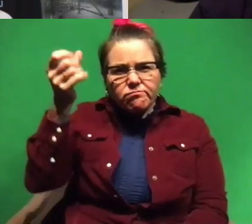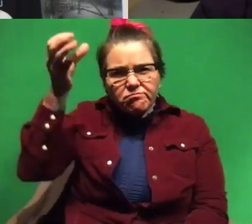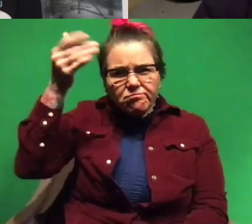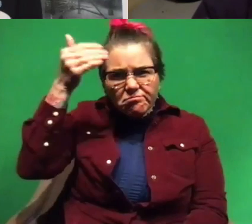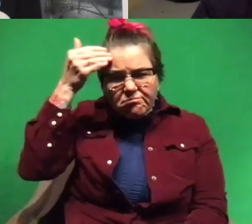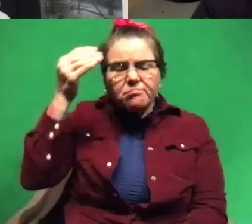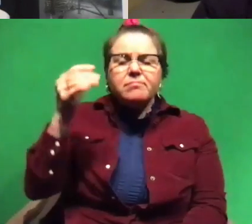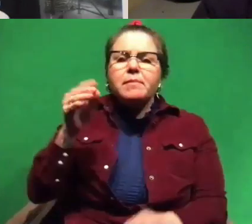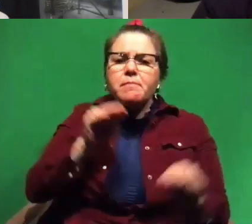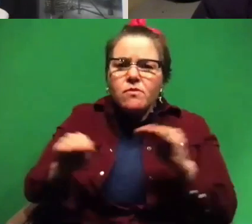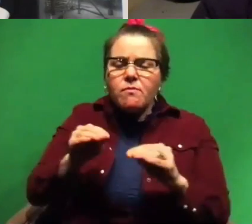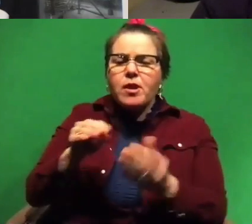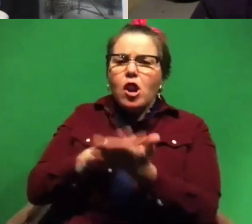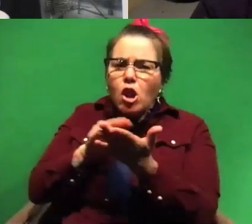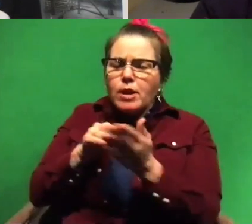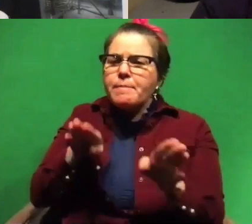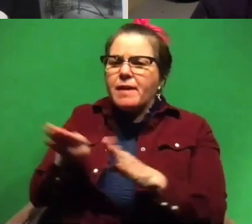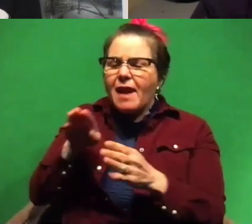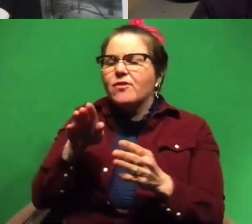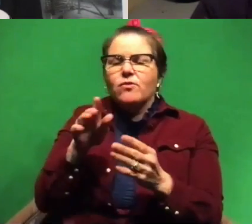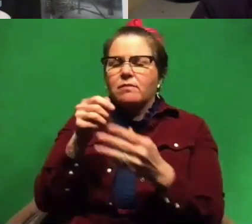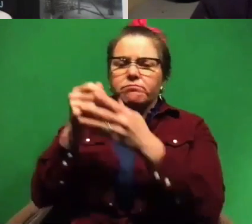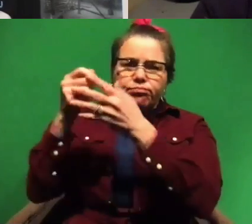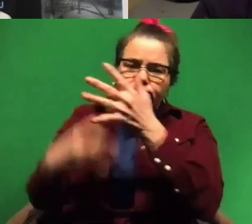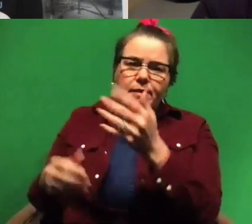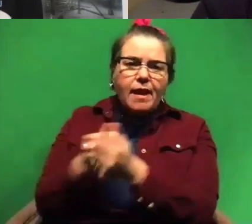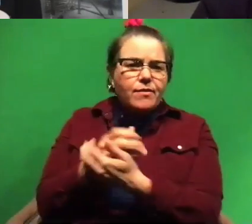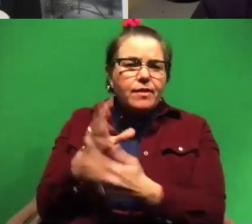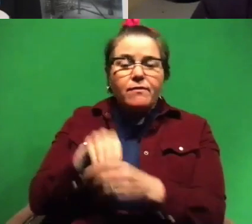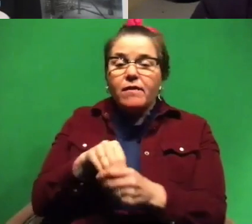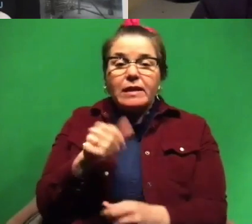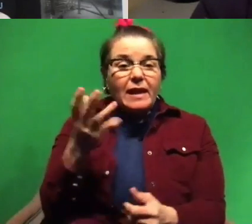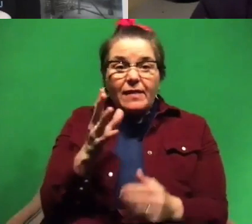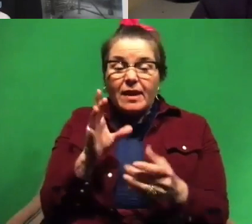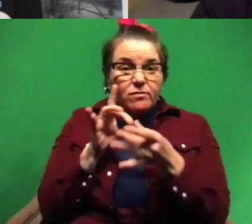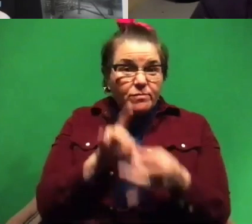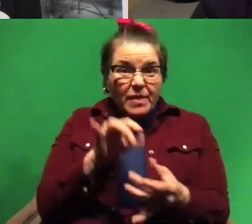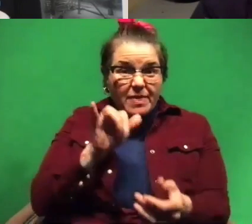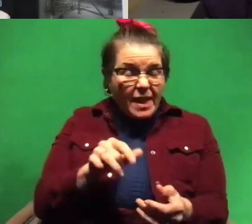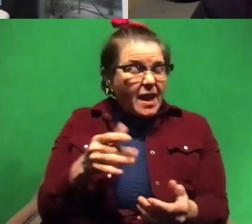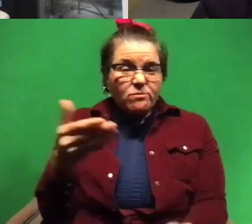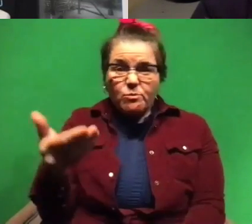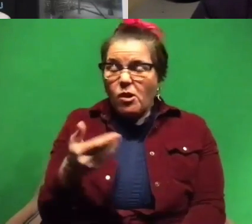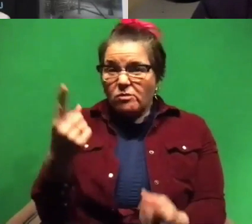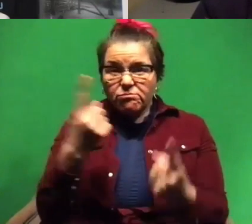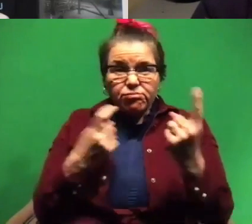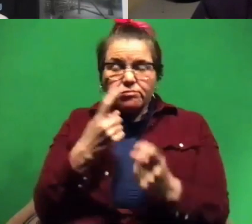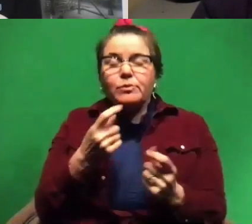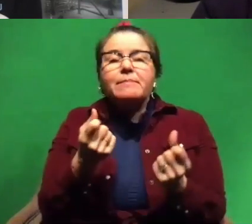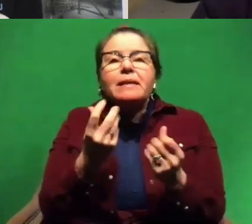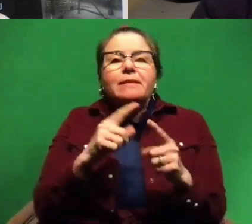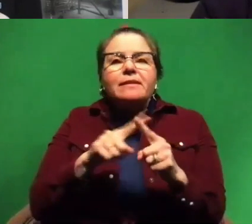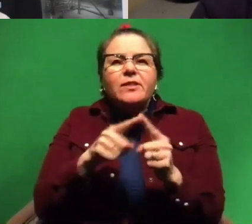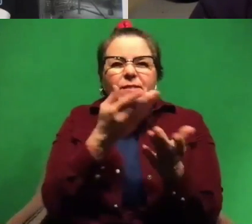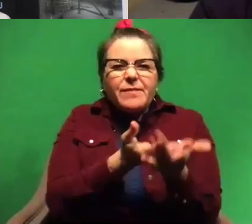movement, behavior, like all of the above. So any questions you guys have about that stuff are welcome too, because there's so many facts we know